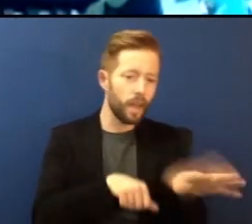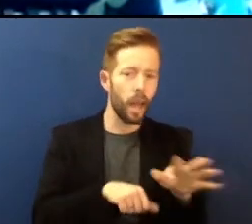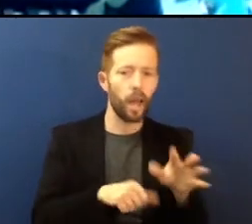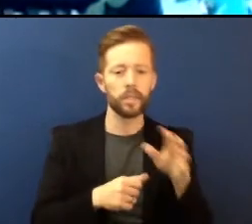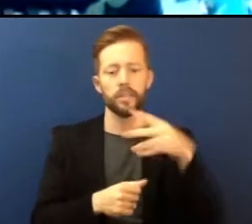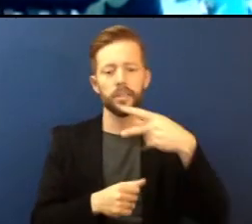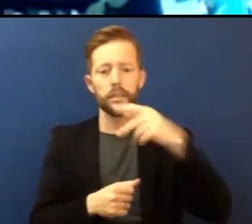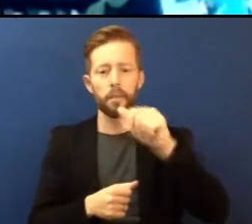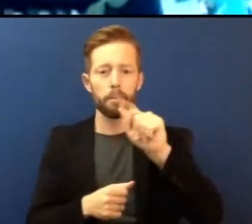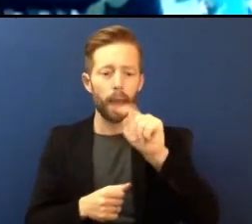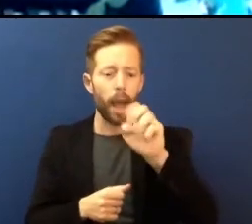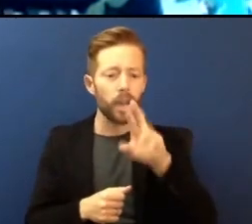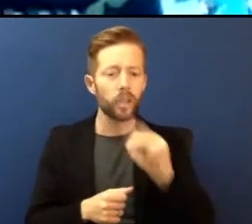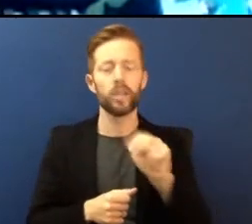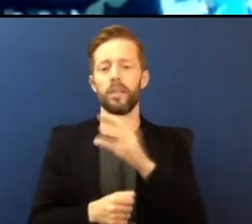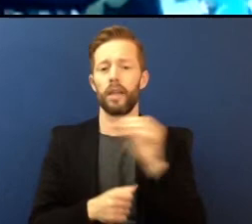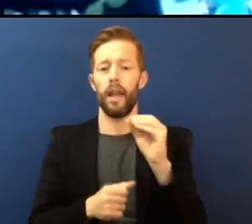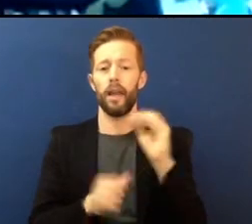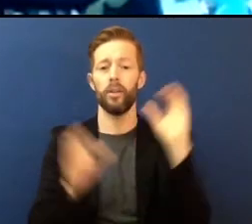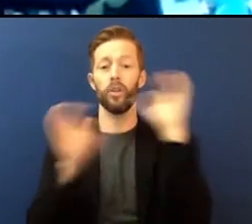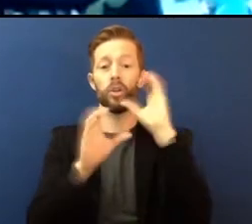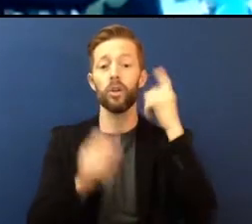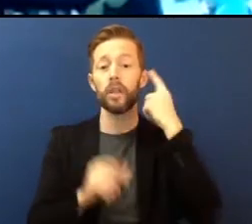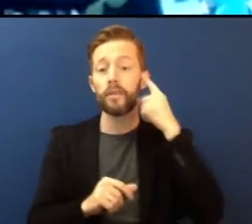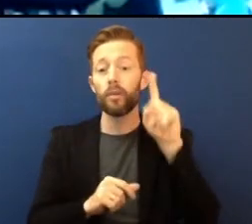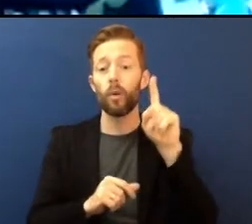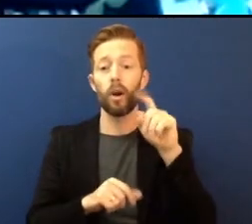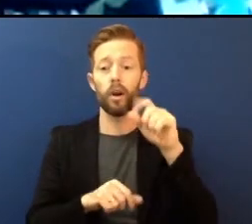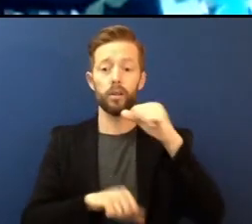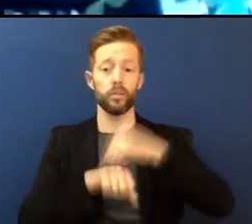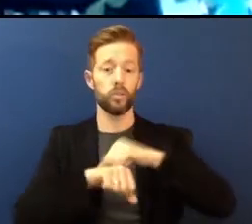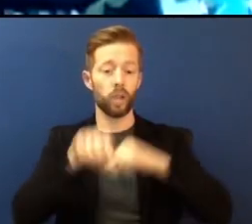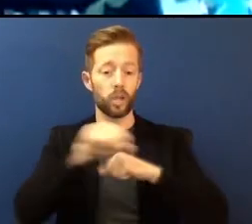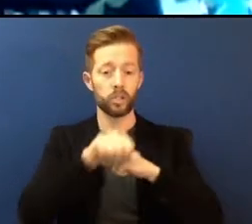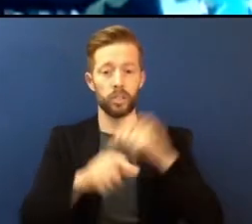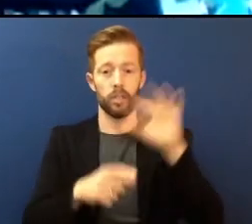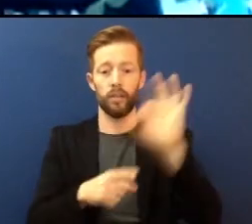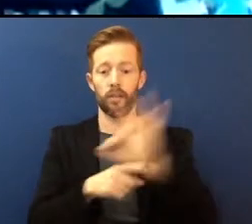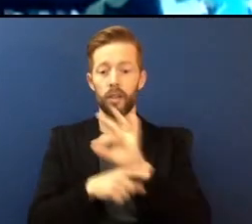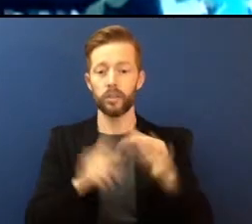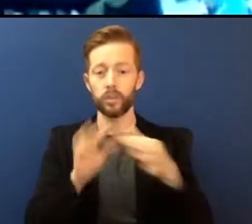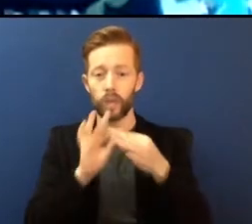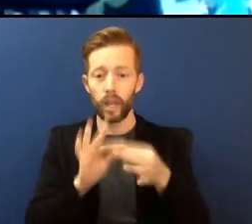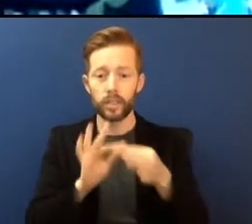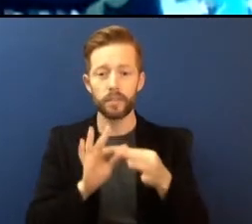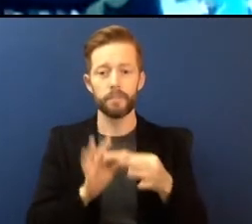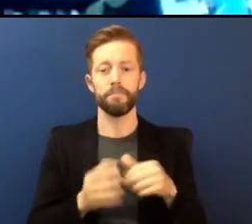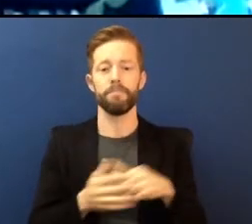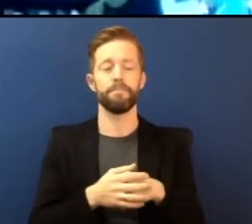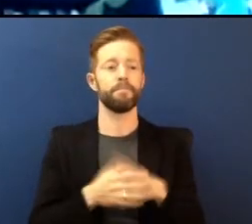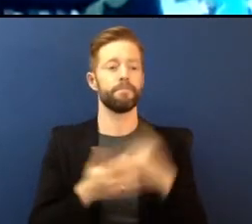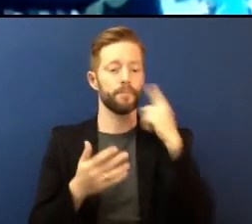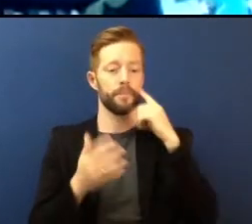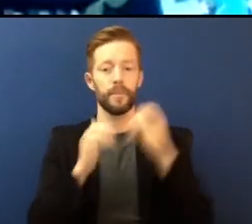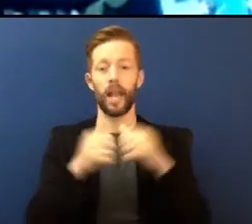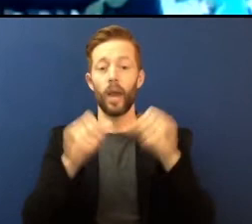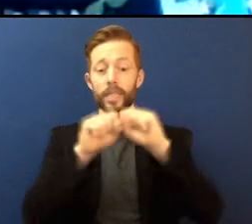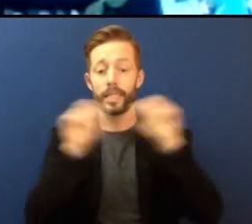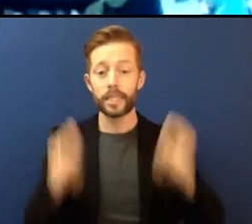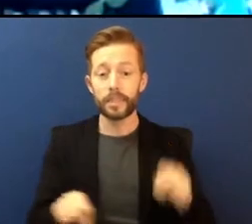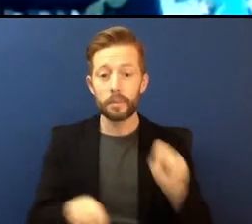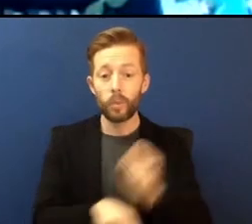cause and effect, and paying attention to patterns, and looking for structure-function relationships and thinking